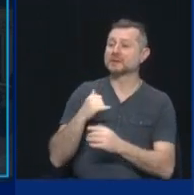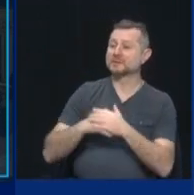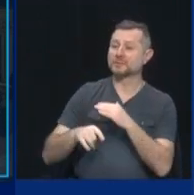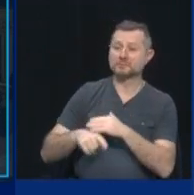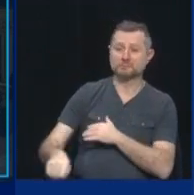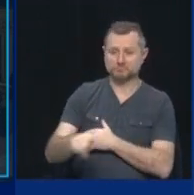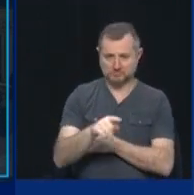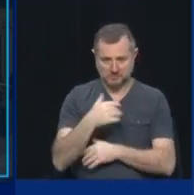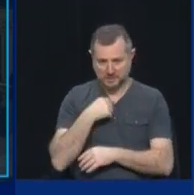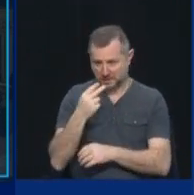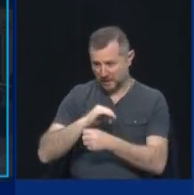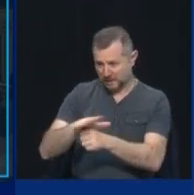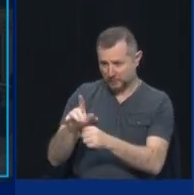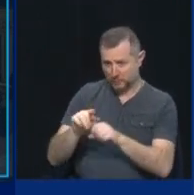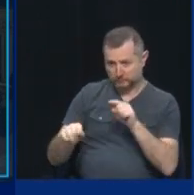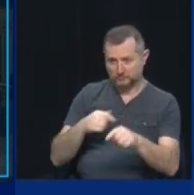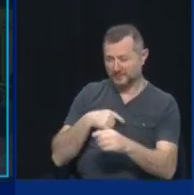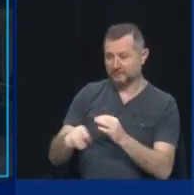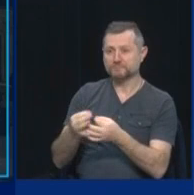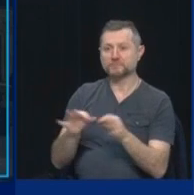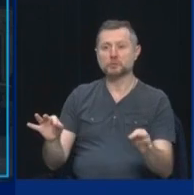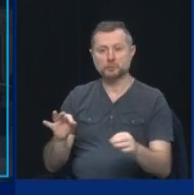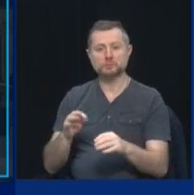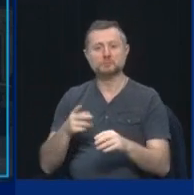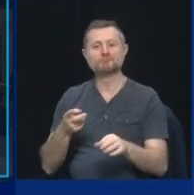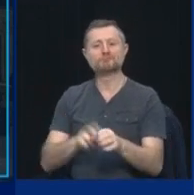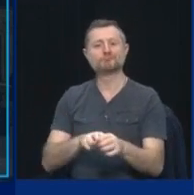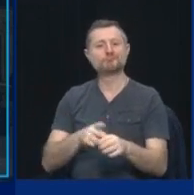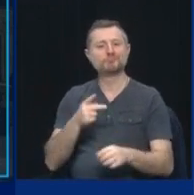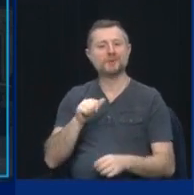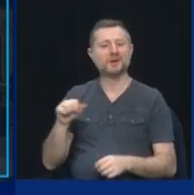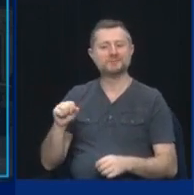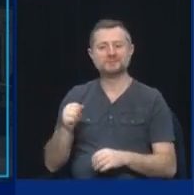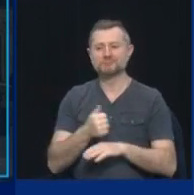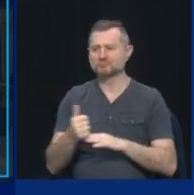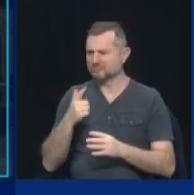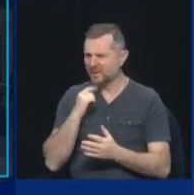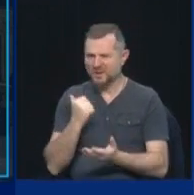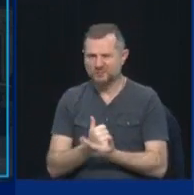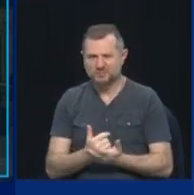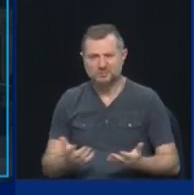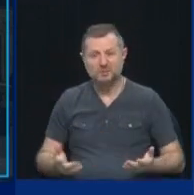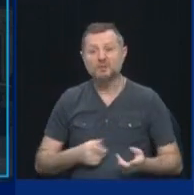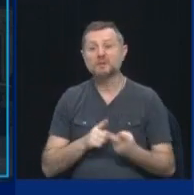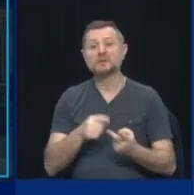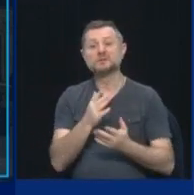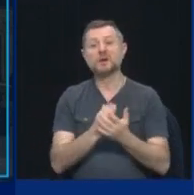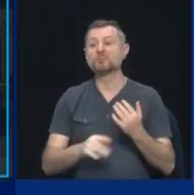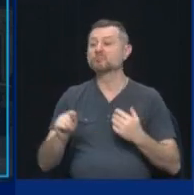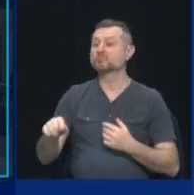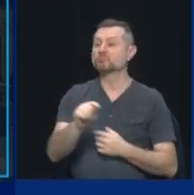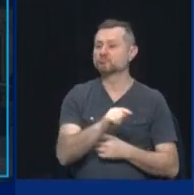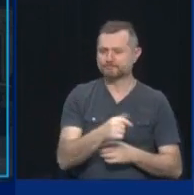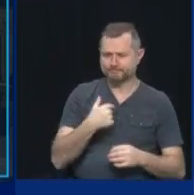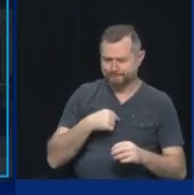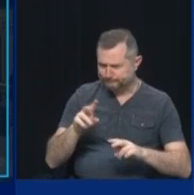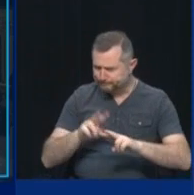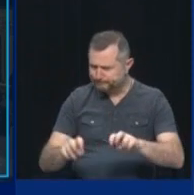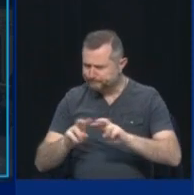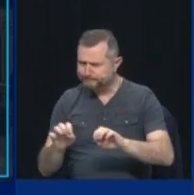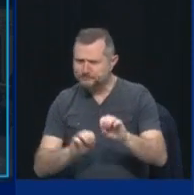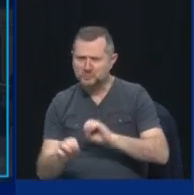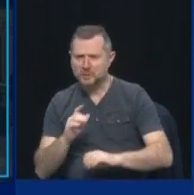get free passes, have worked very well in some stations. It was an experiment never done before, but it's worked very